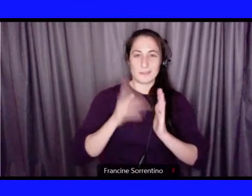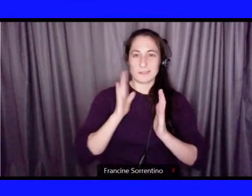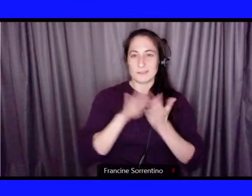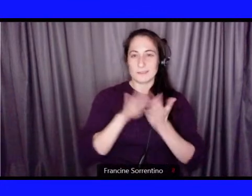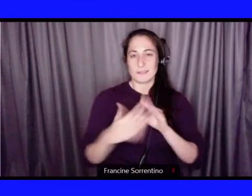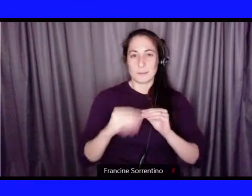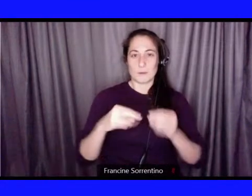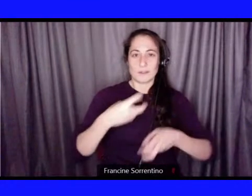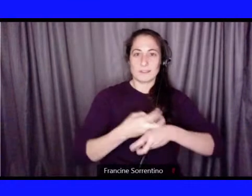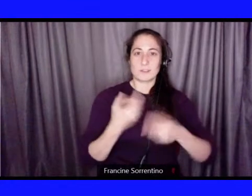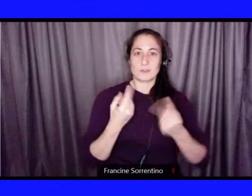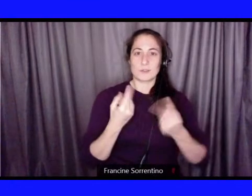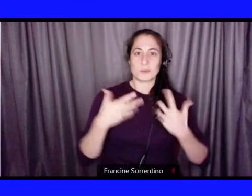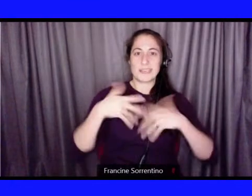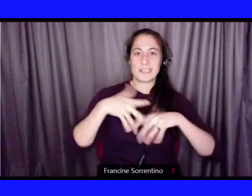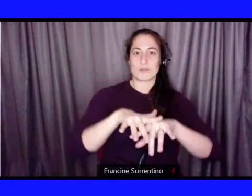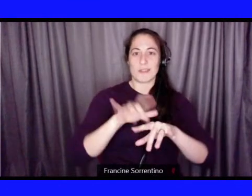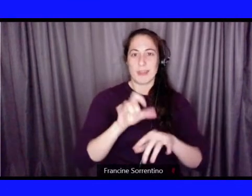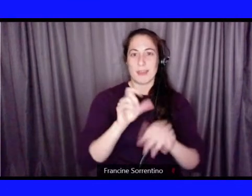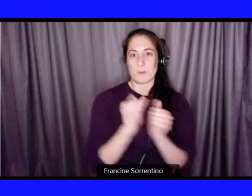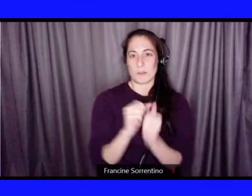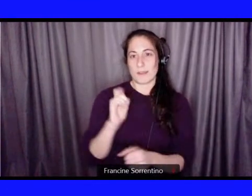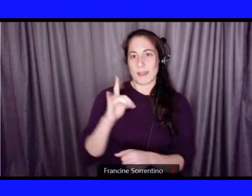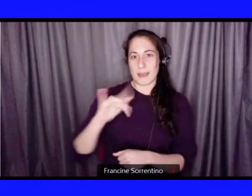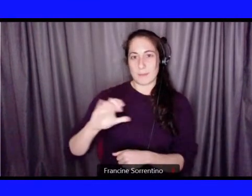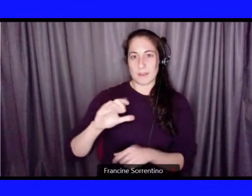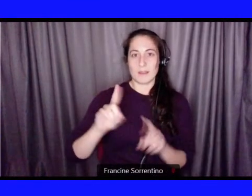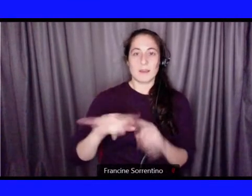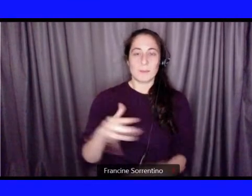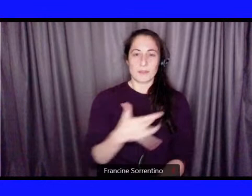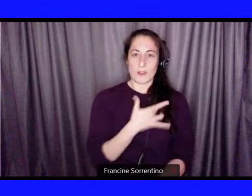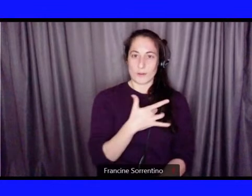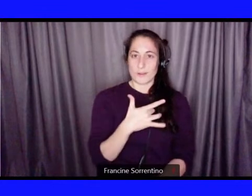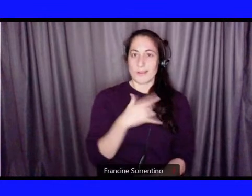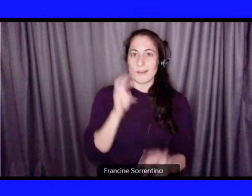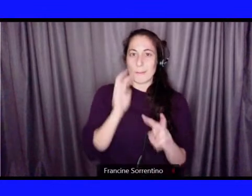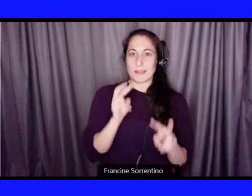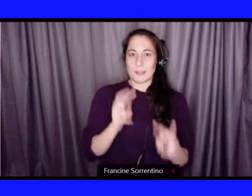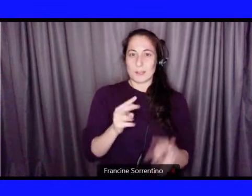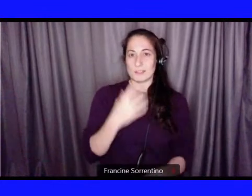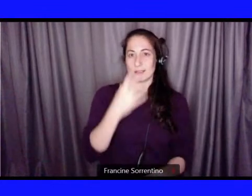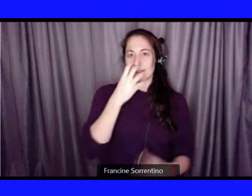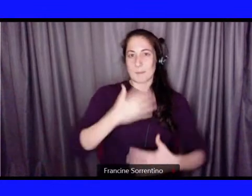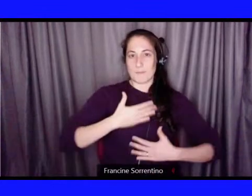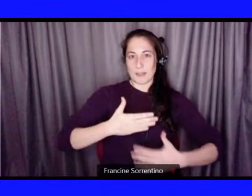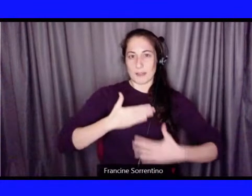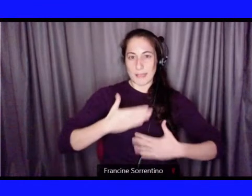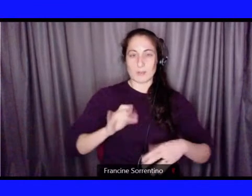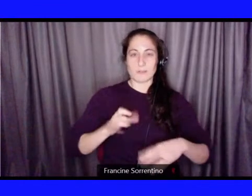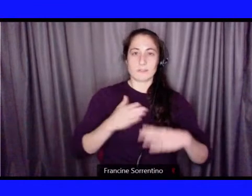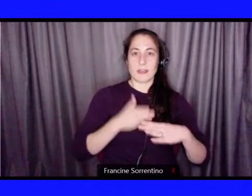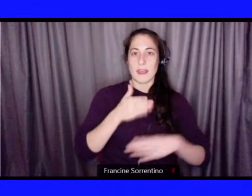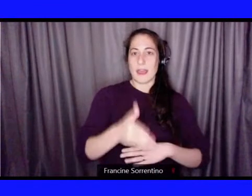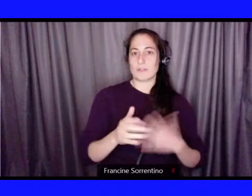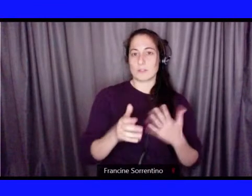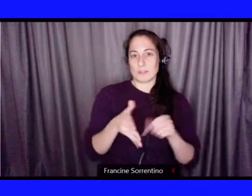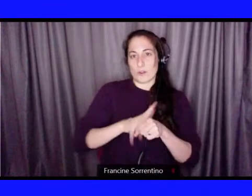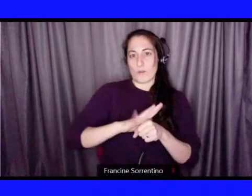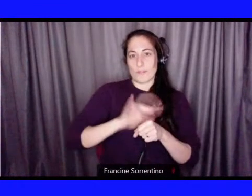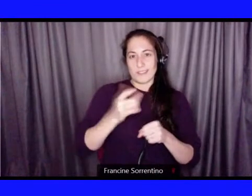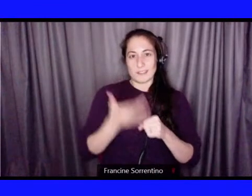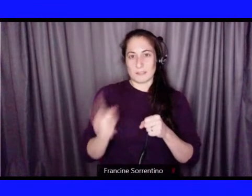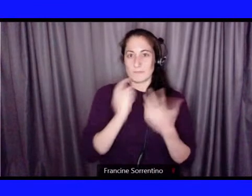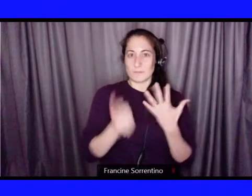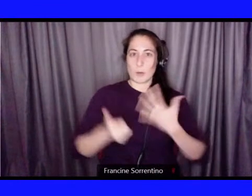thank you so much. Very helpful. On behavioral health, I had previous question about whether telehealth visits are